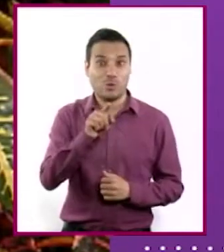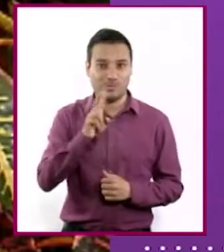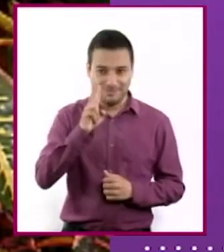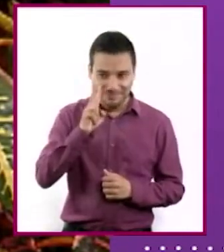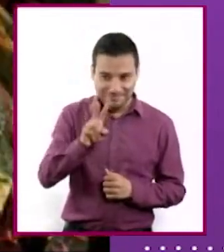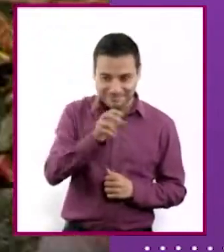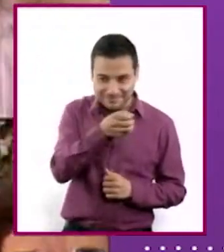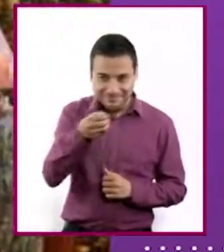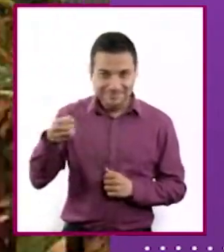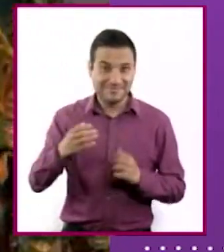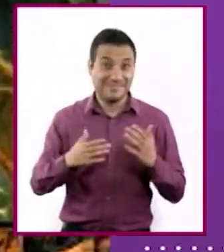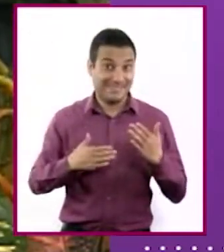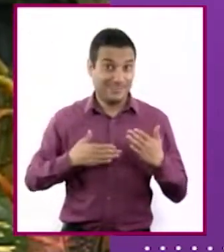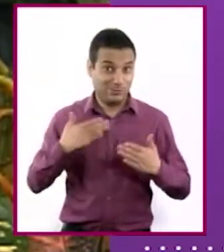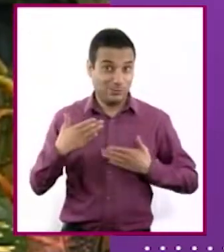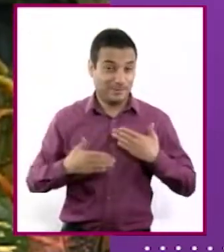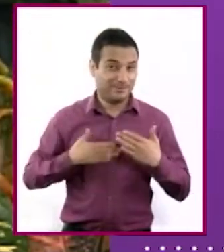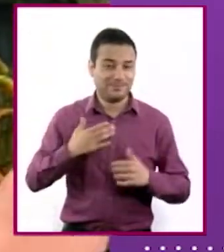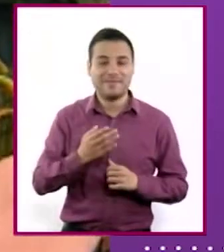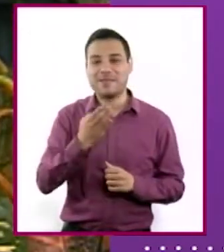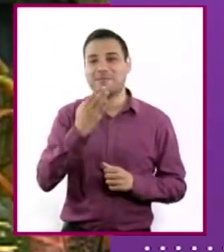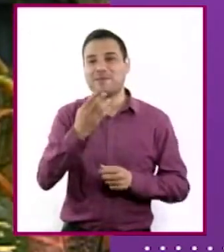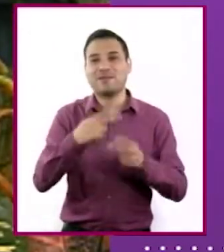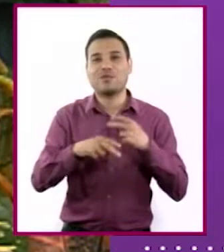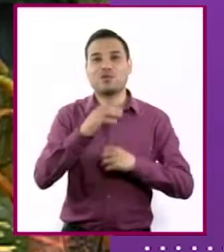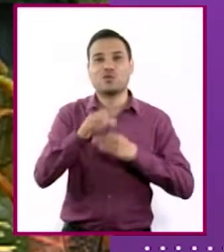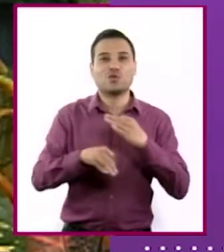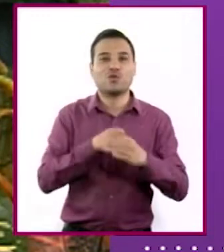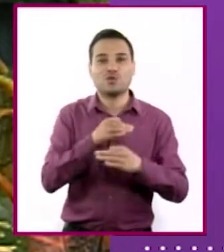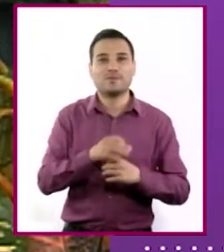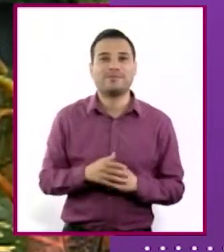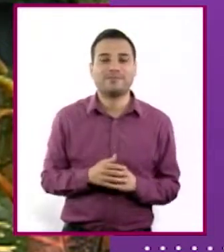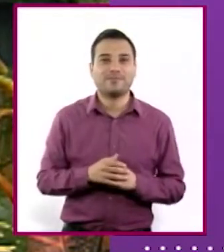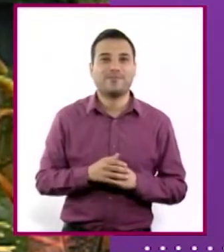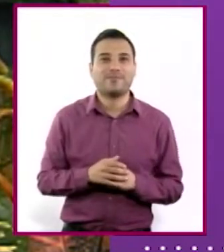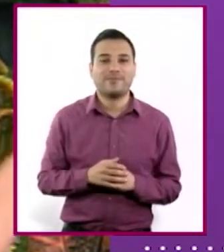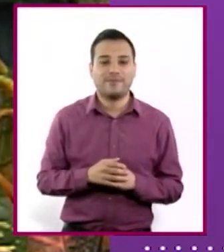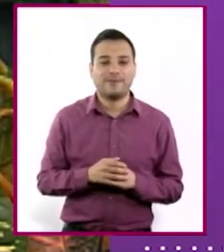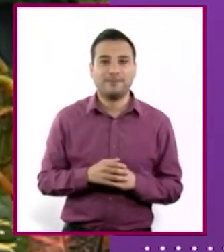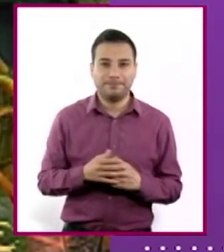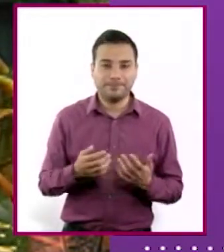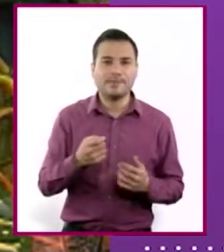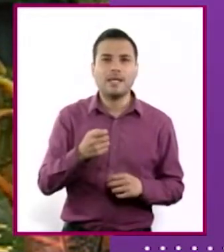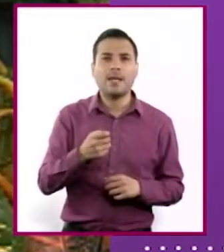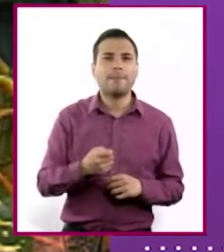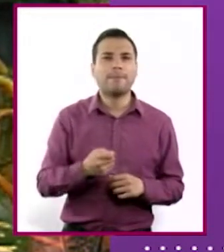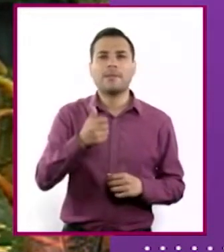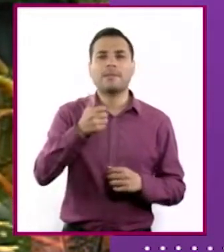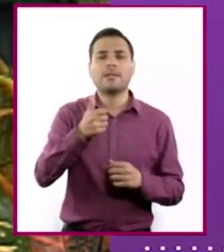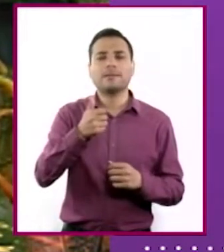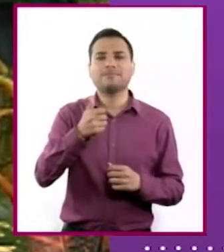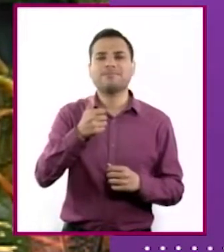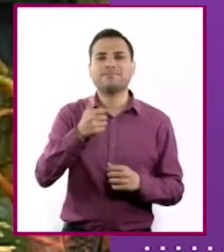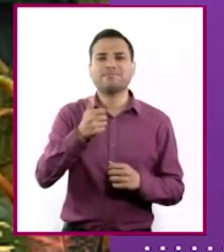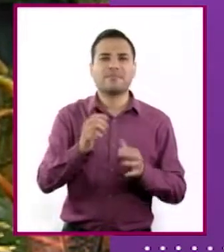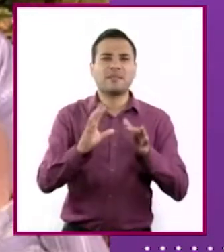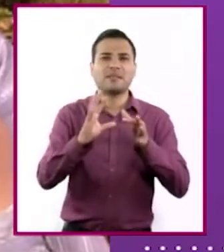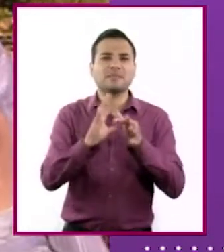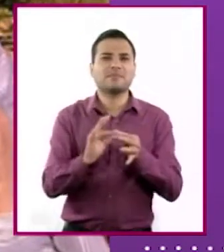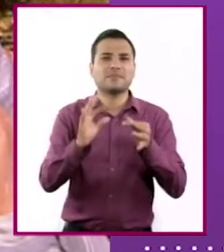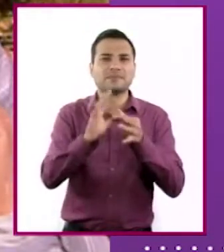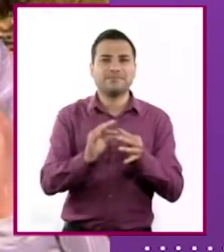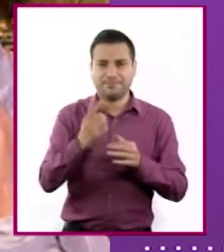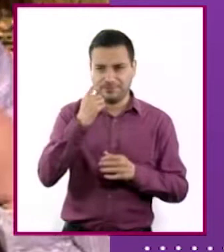¡Disfrútenla! Welcome everybody to our first session of stories in La Covacha. This is Mr.